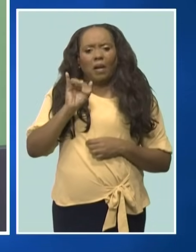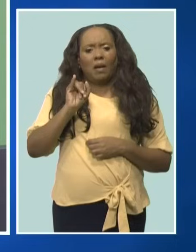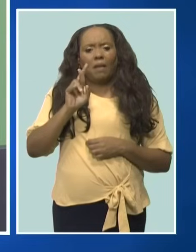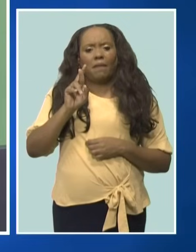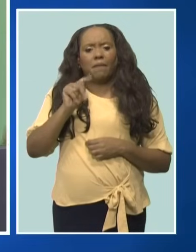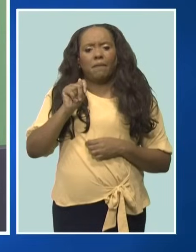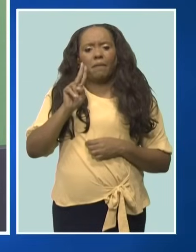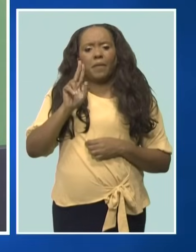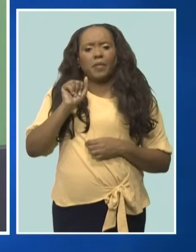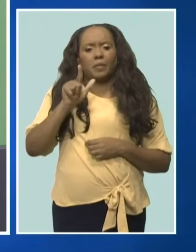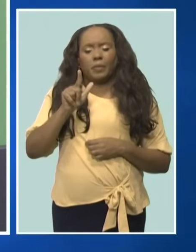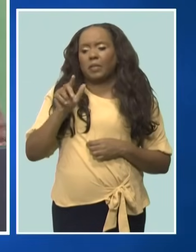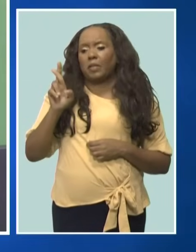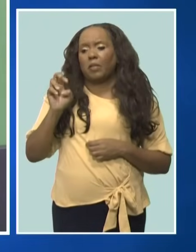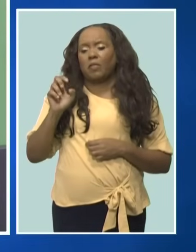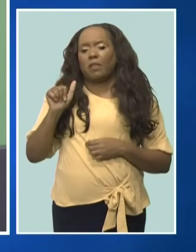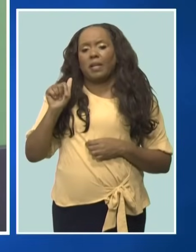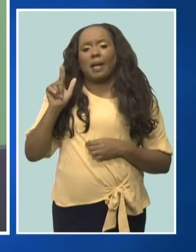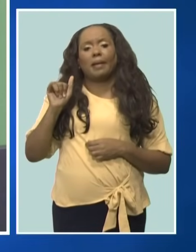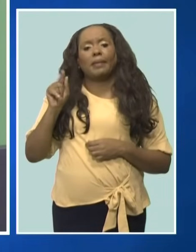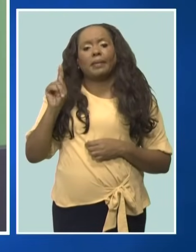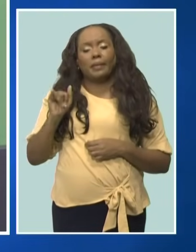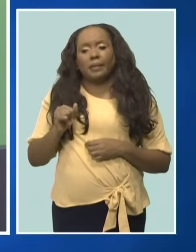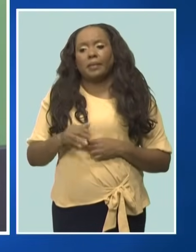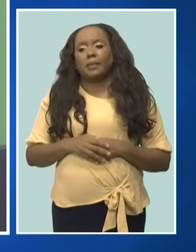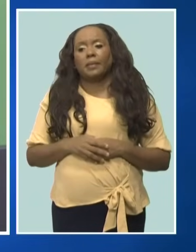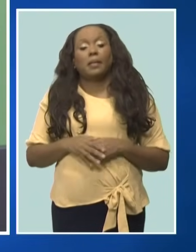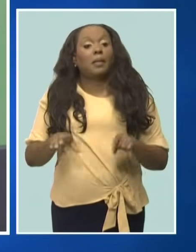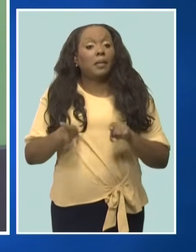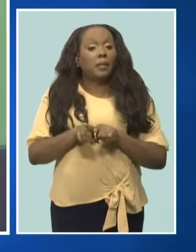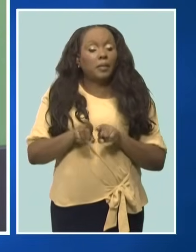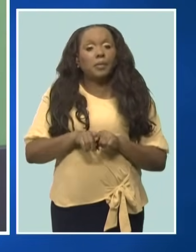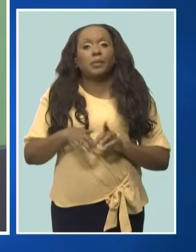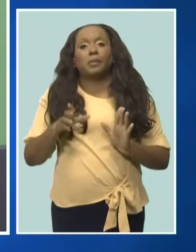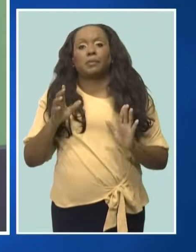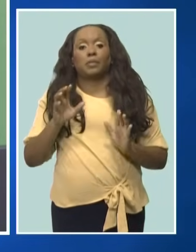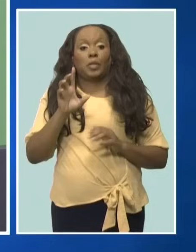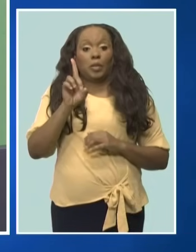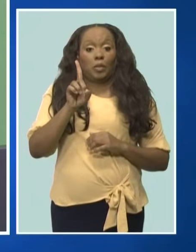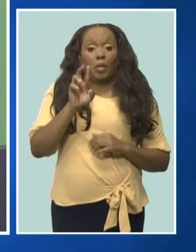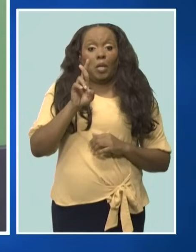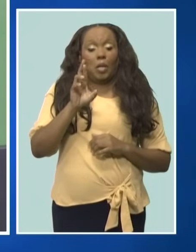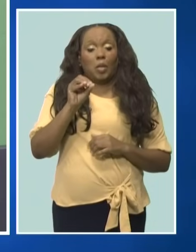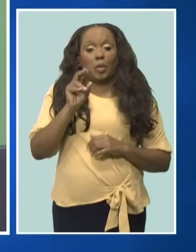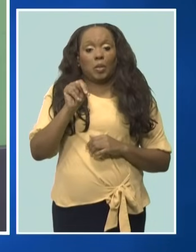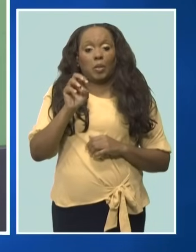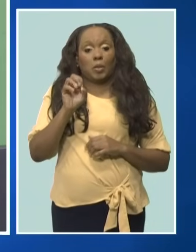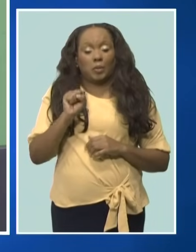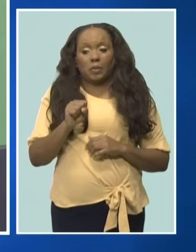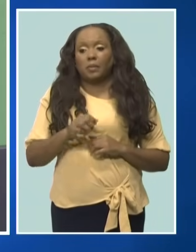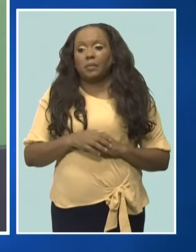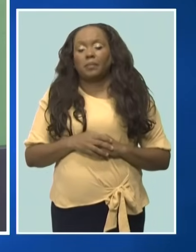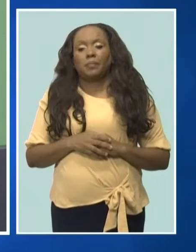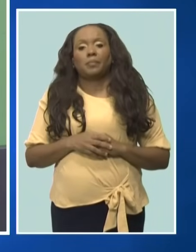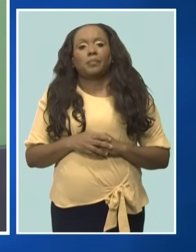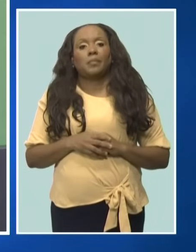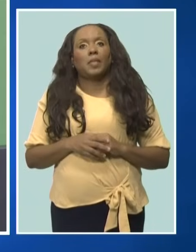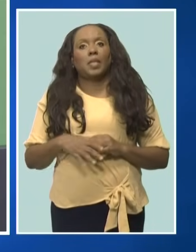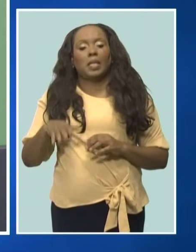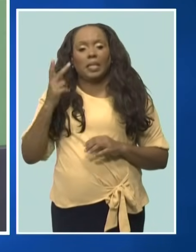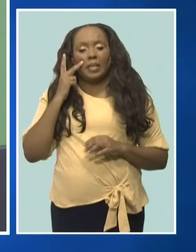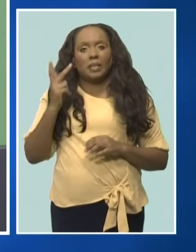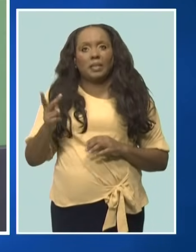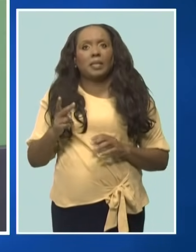Things, operate drones to see how you can look at production right across the